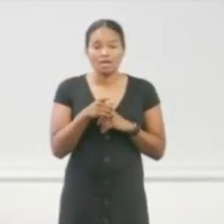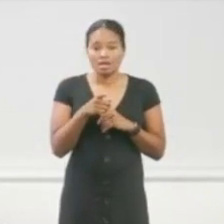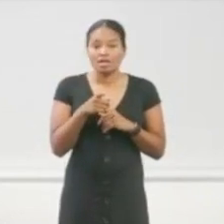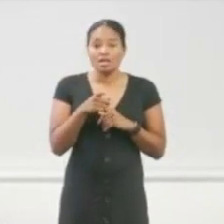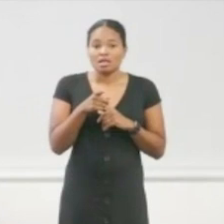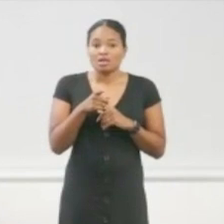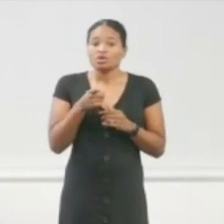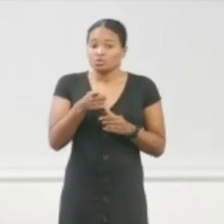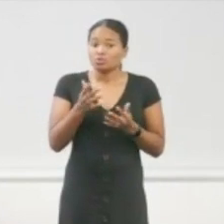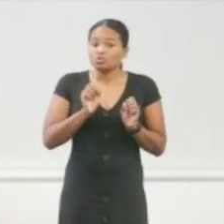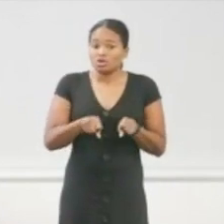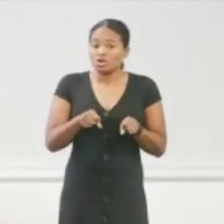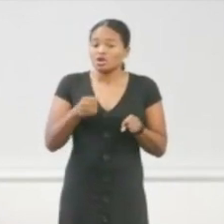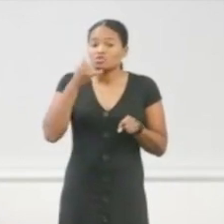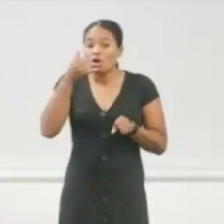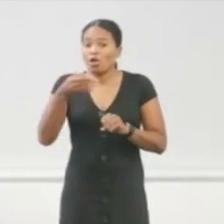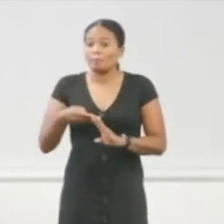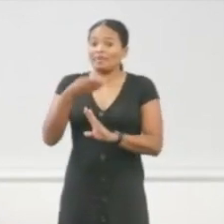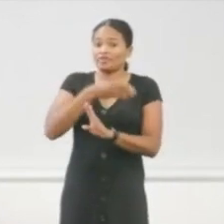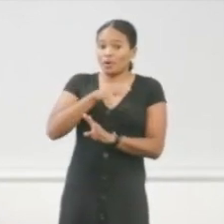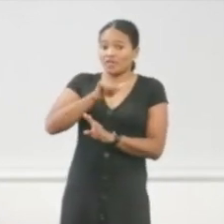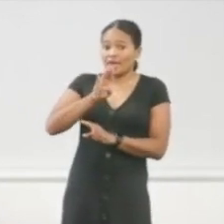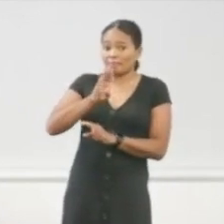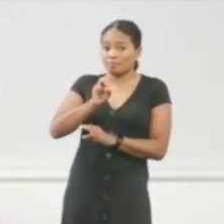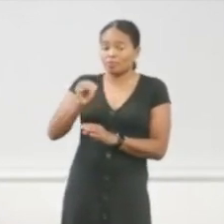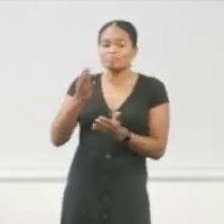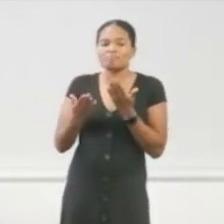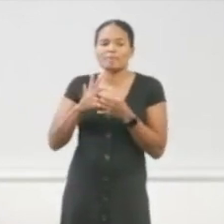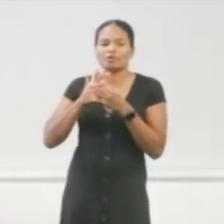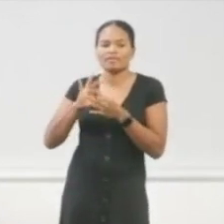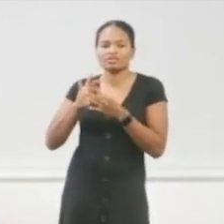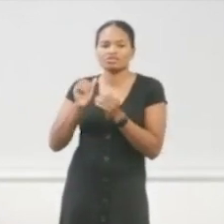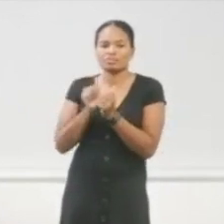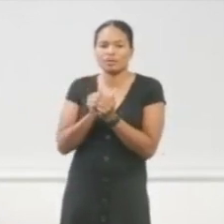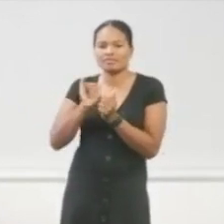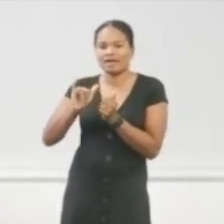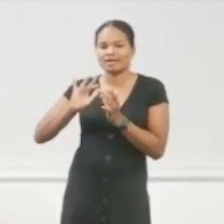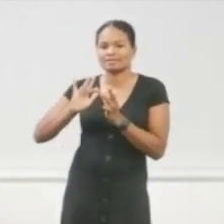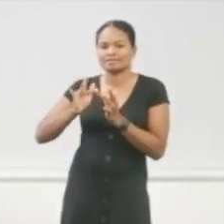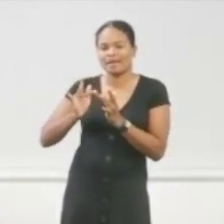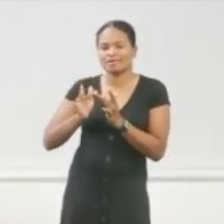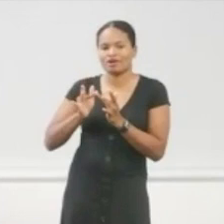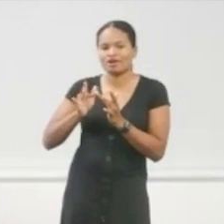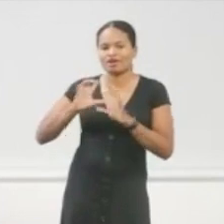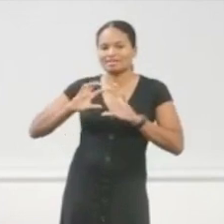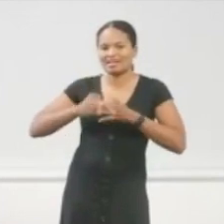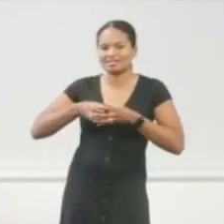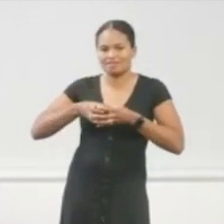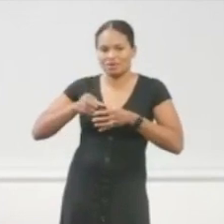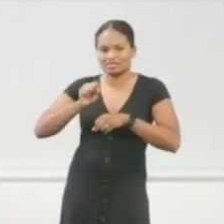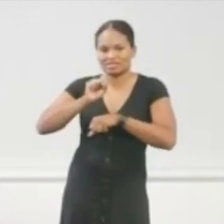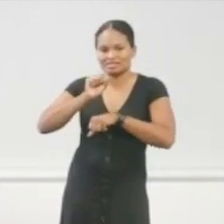boom happened. You could have had a relationship with your local field office, cyber task force, could be tied into our cyber task force. So